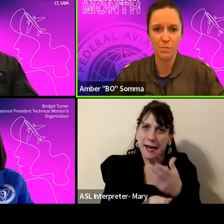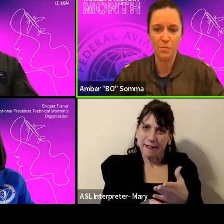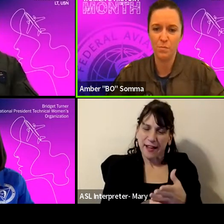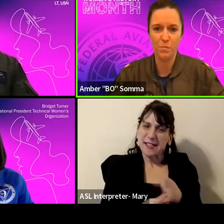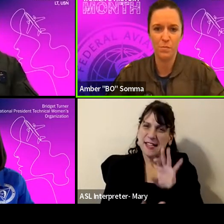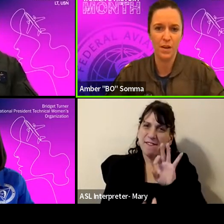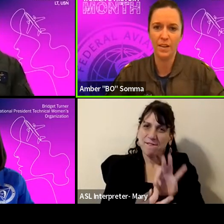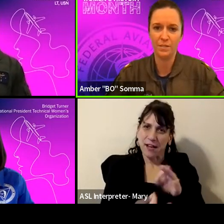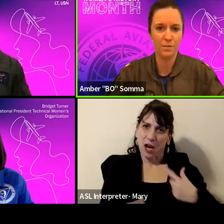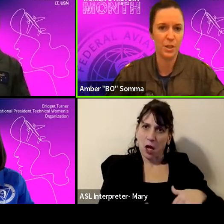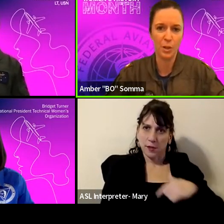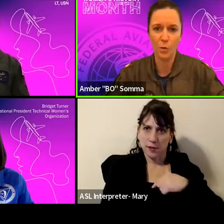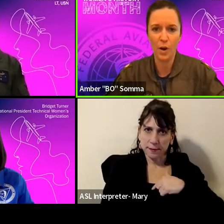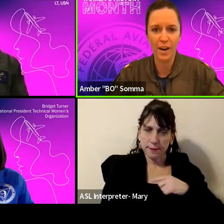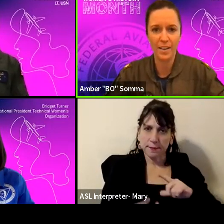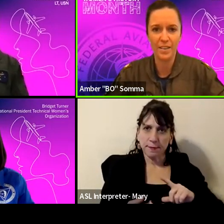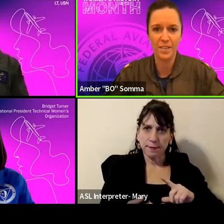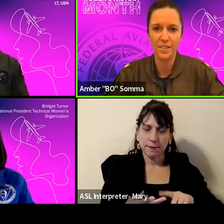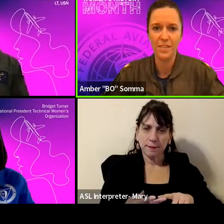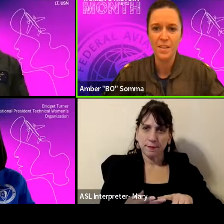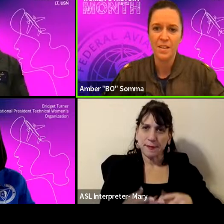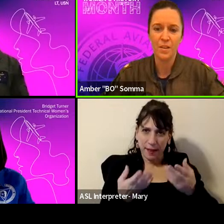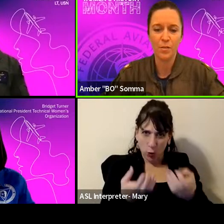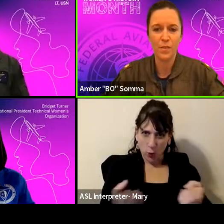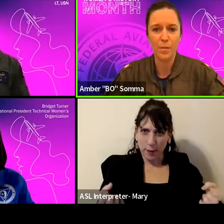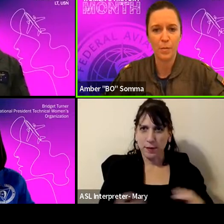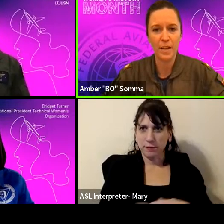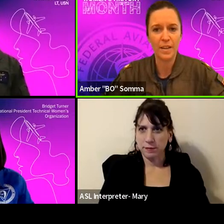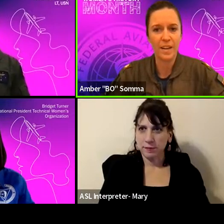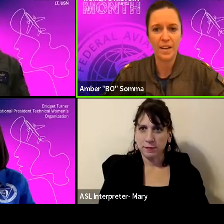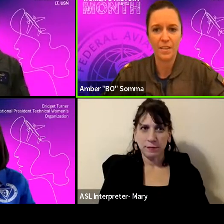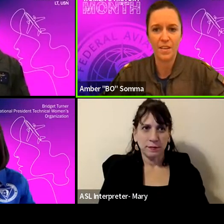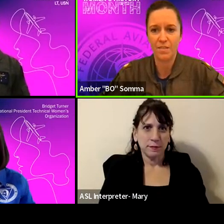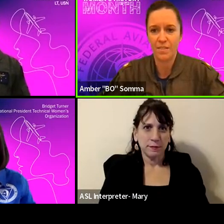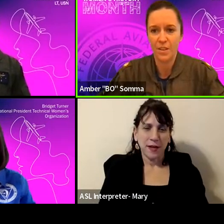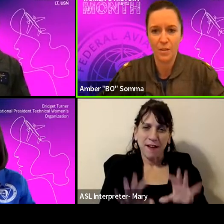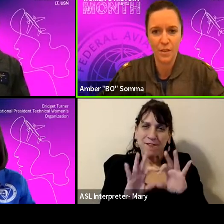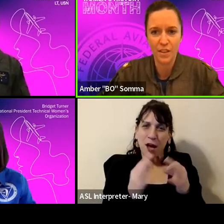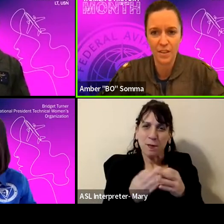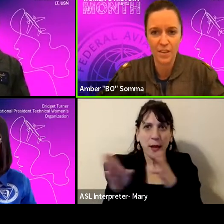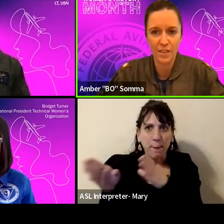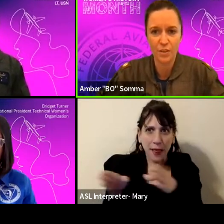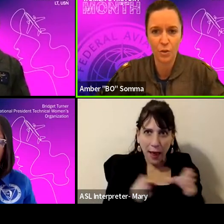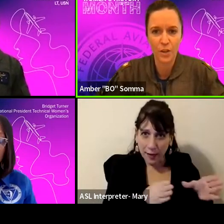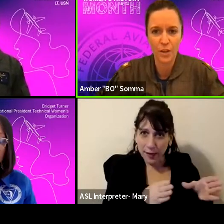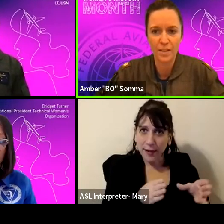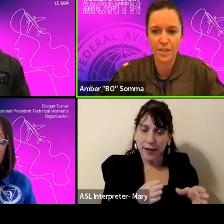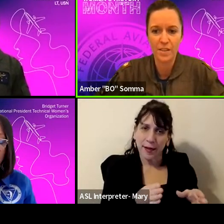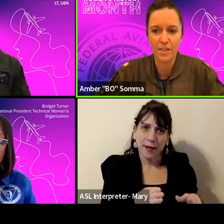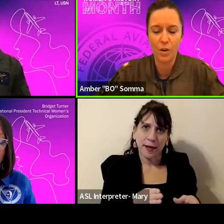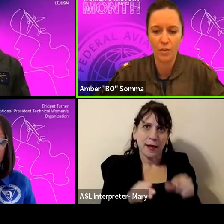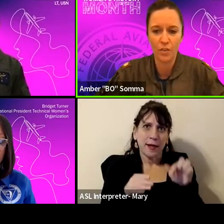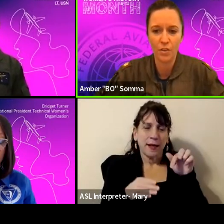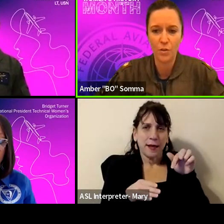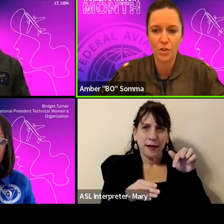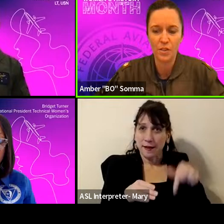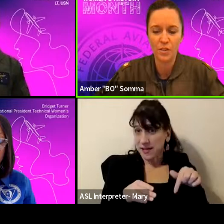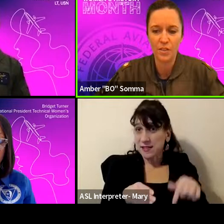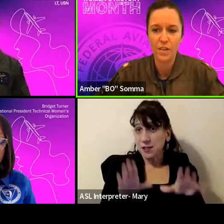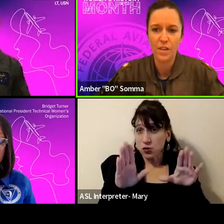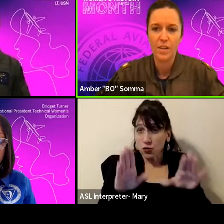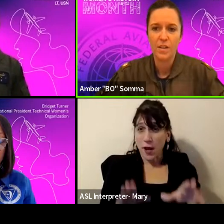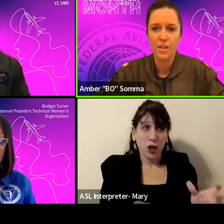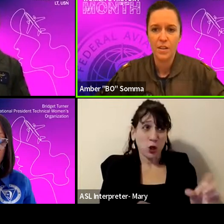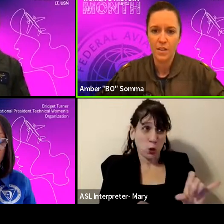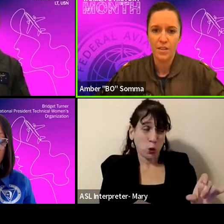us gear wise and, you know, the family planning. And I think, you know, events like this are great in also